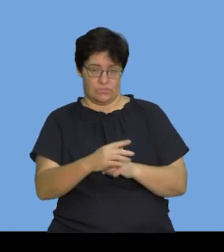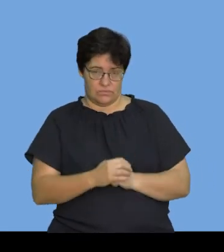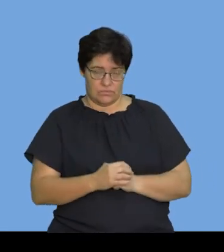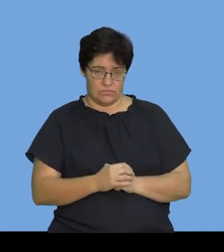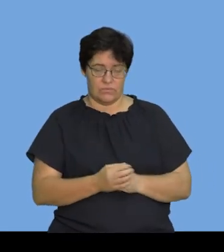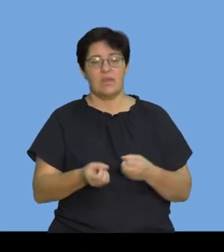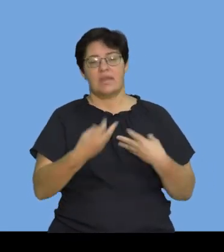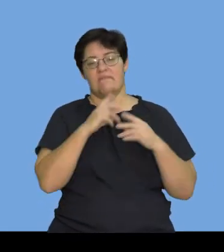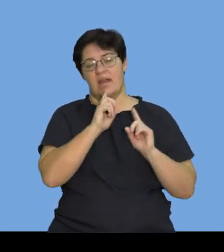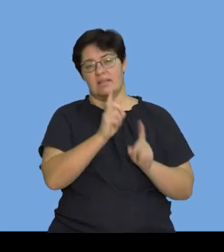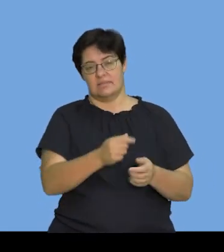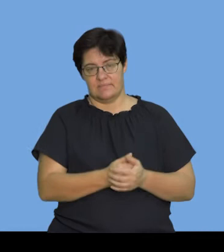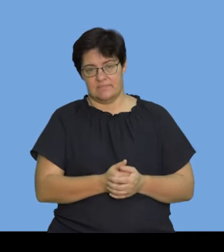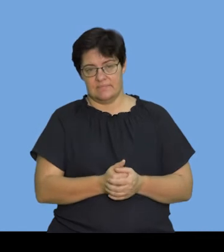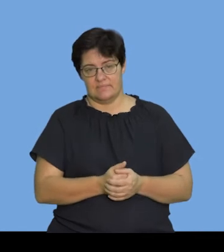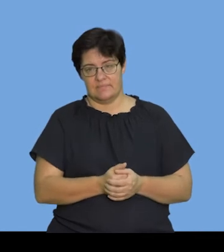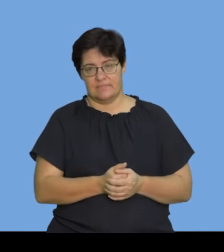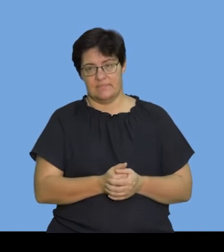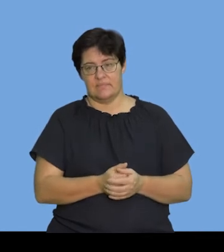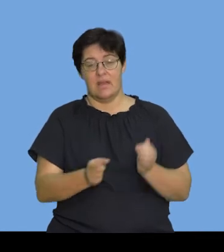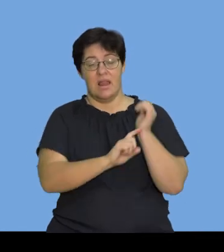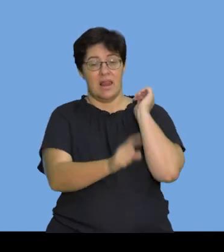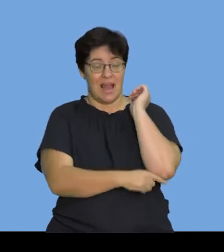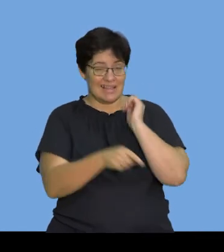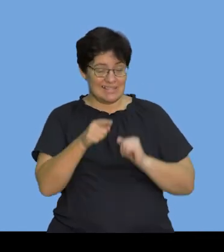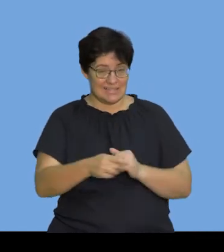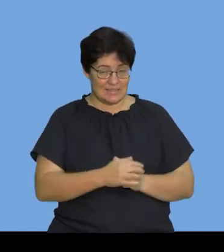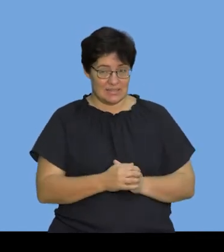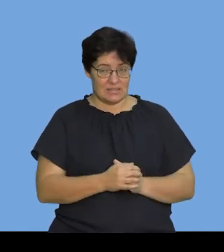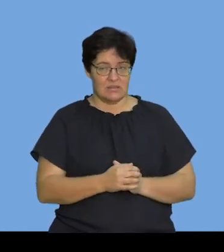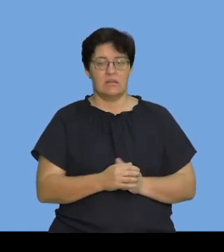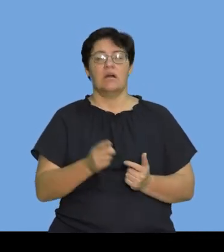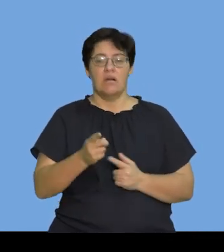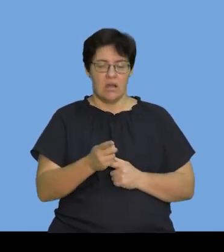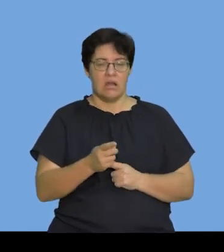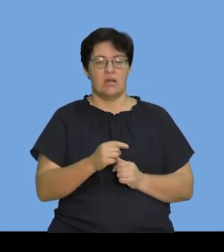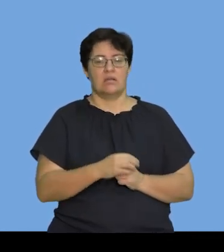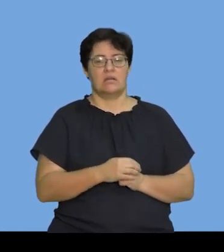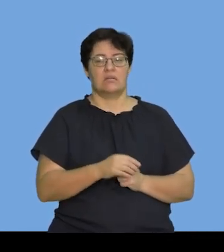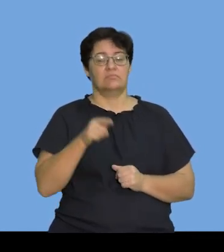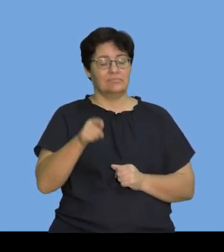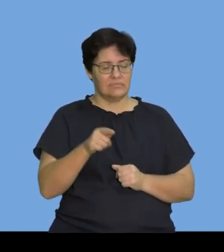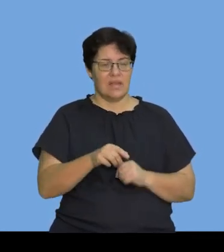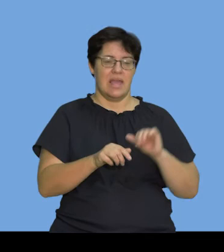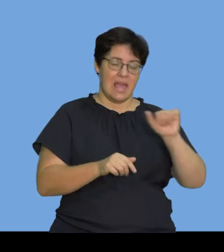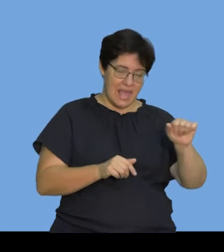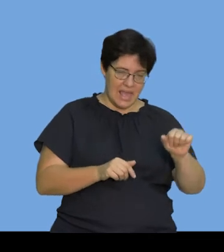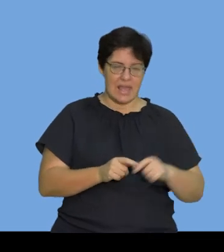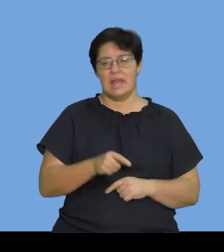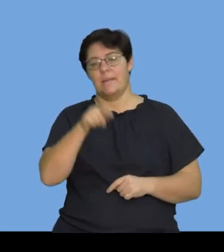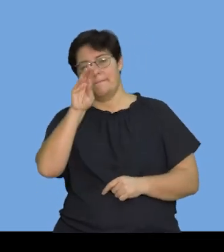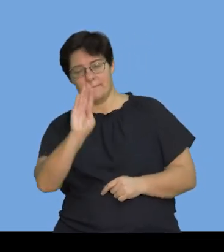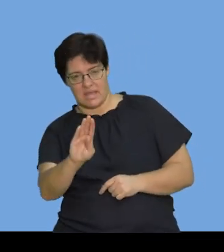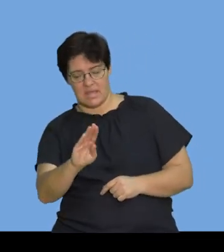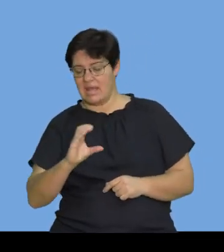answer. The last one now quickly will then be this one, right? This is my A, that is my B, that is